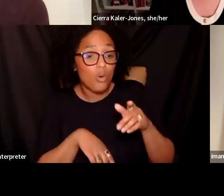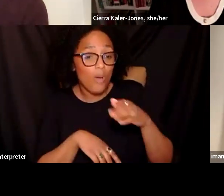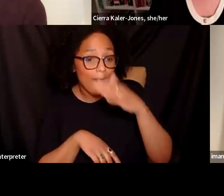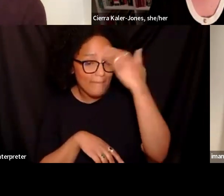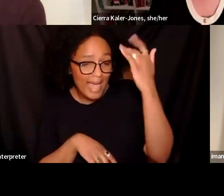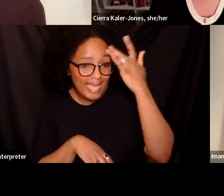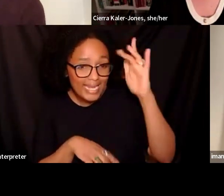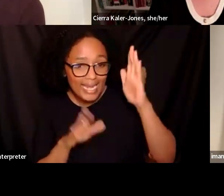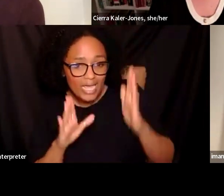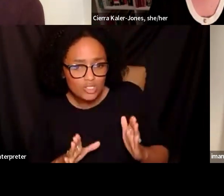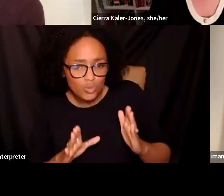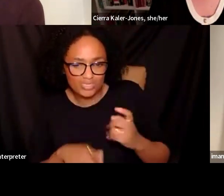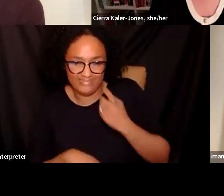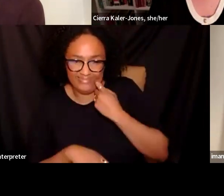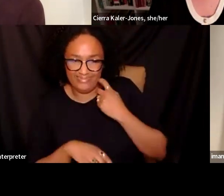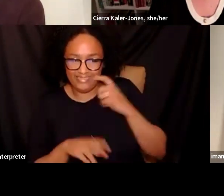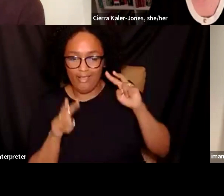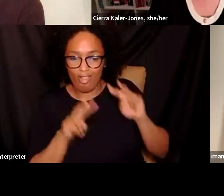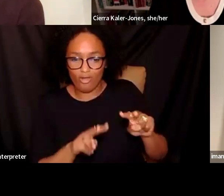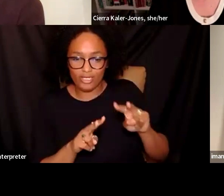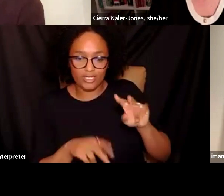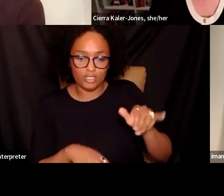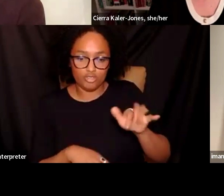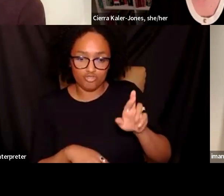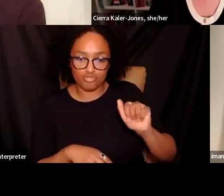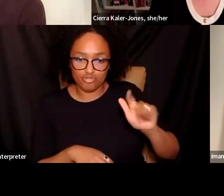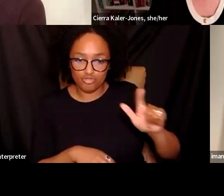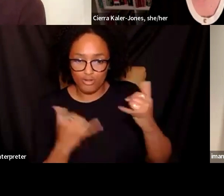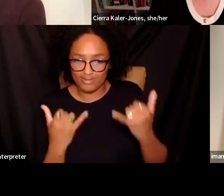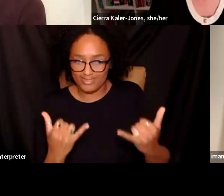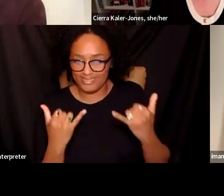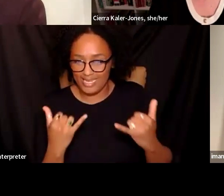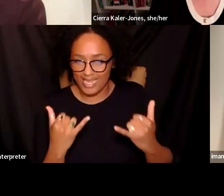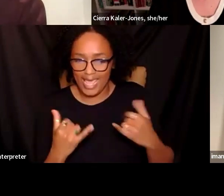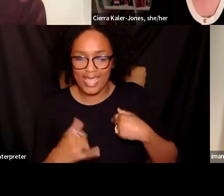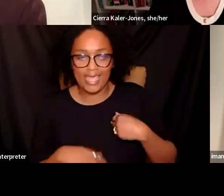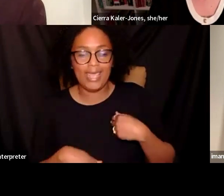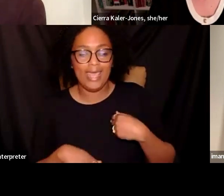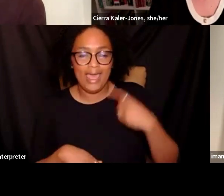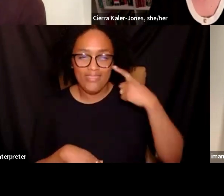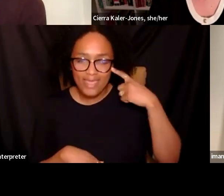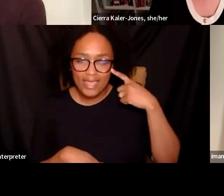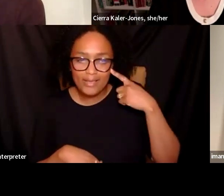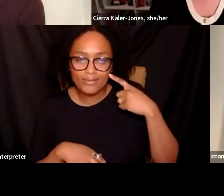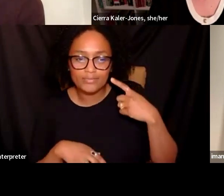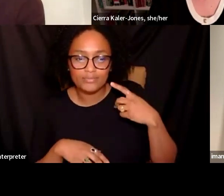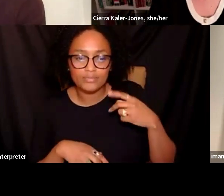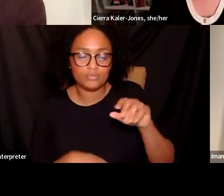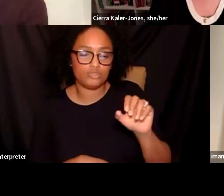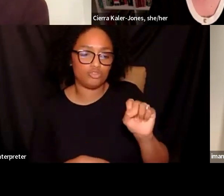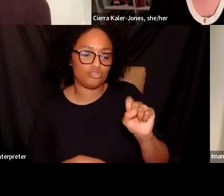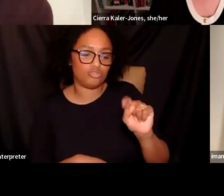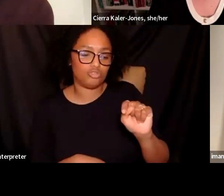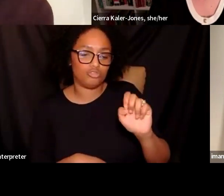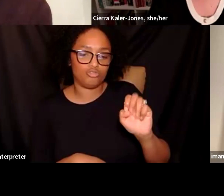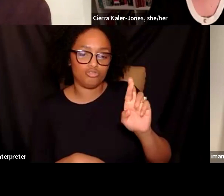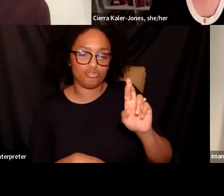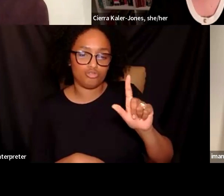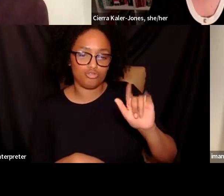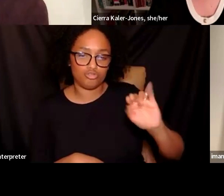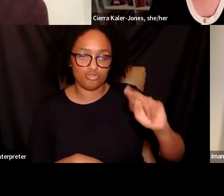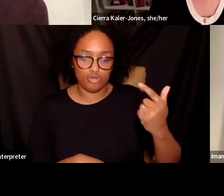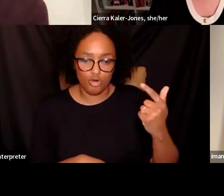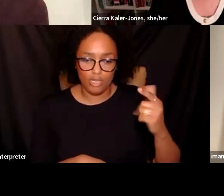journal earlier today, and I'm seeing Sterling Sterling Brown's kind of book being reviewed in one